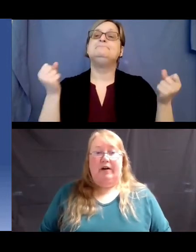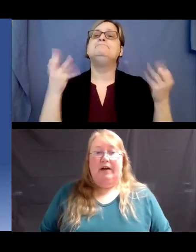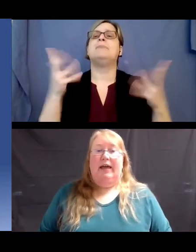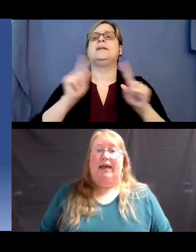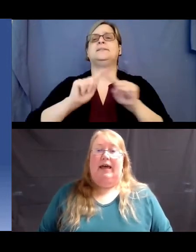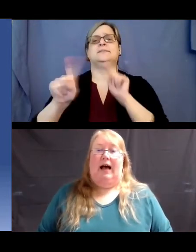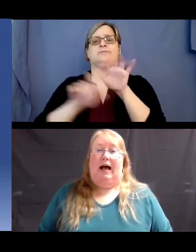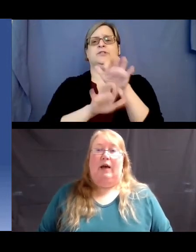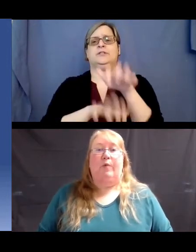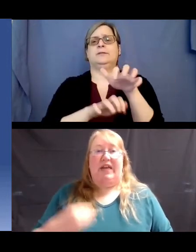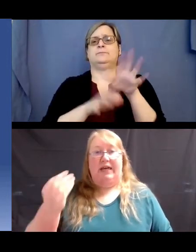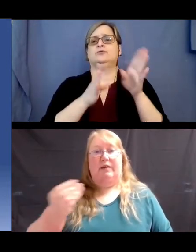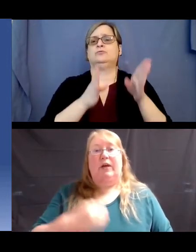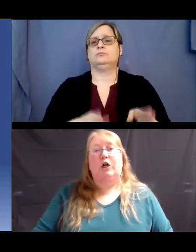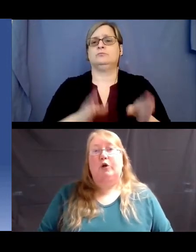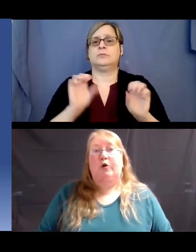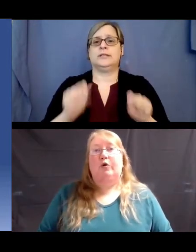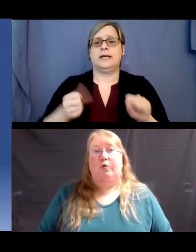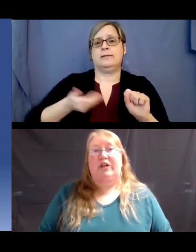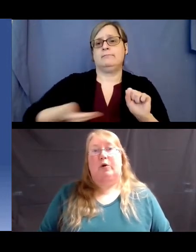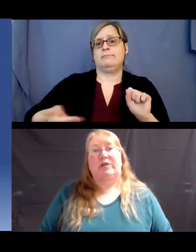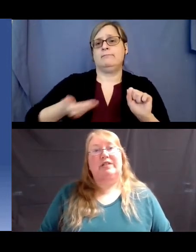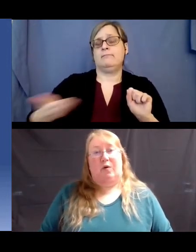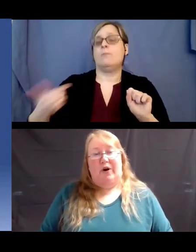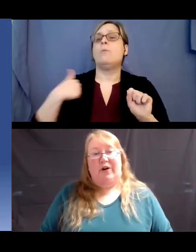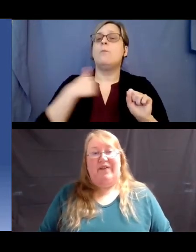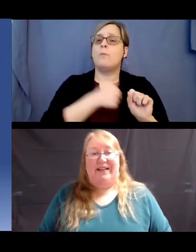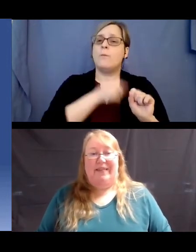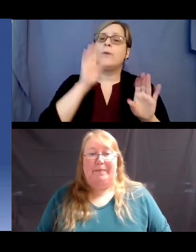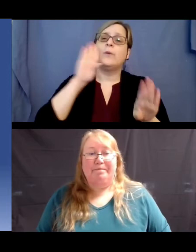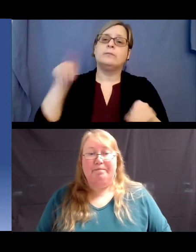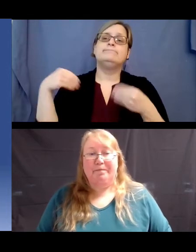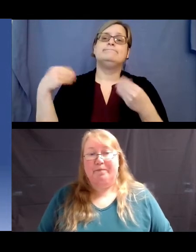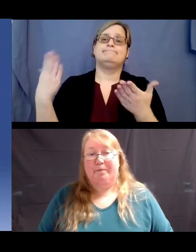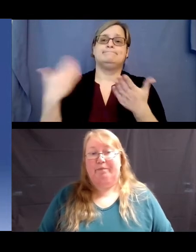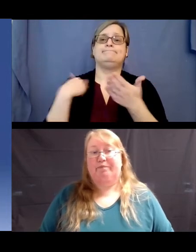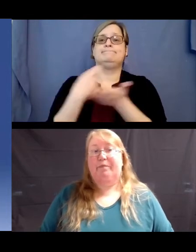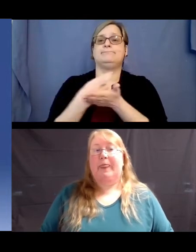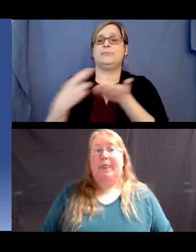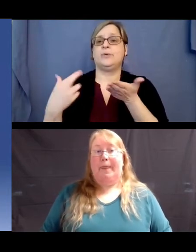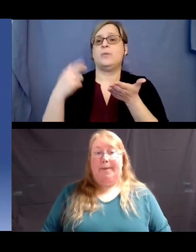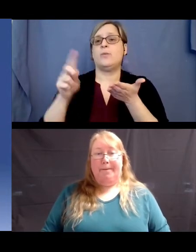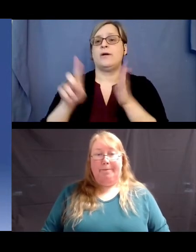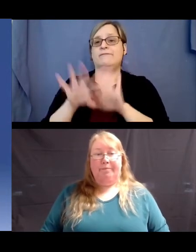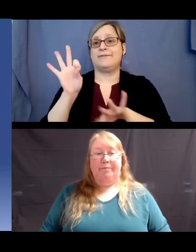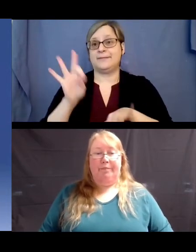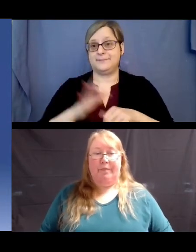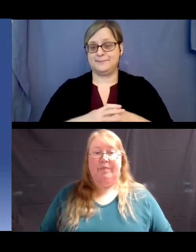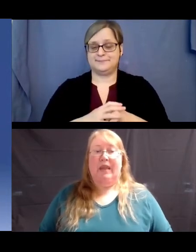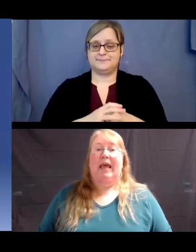there, and we can include resources on where to find them.